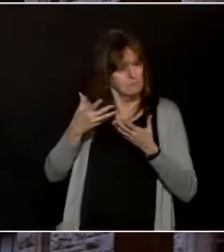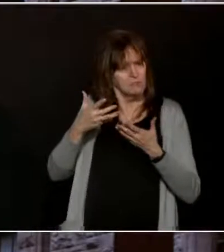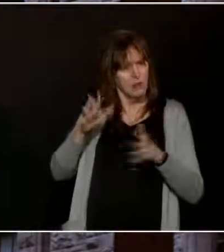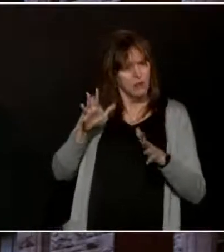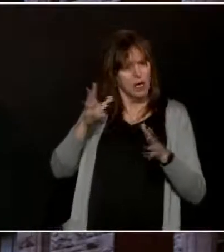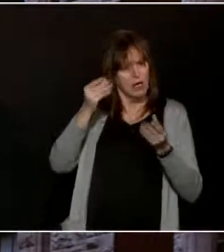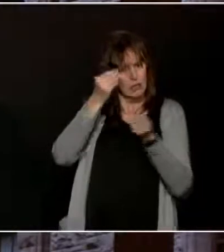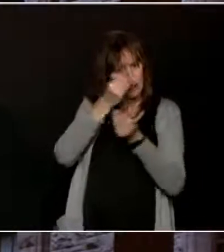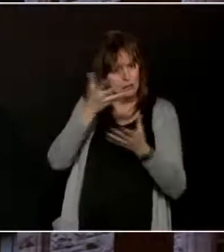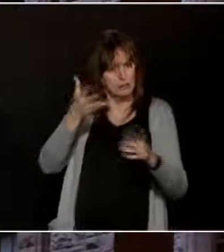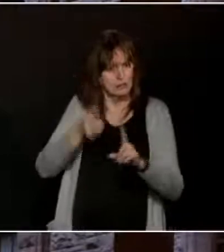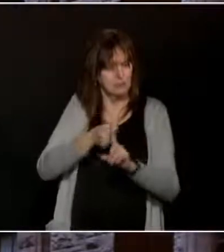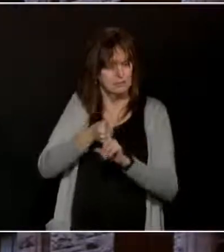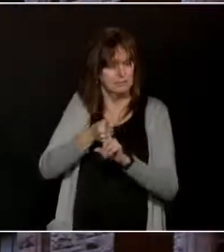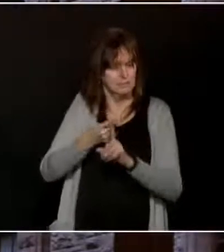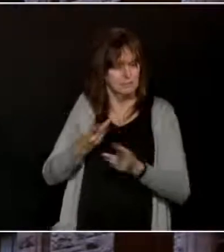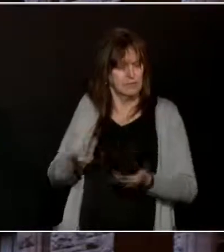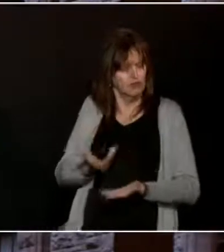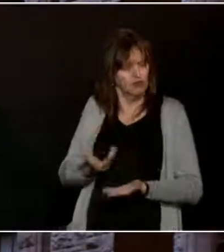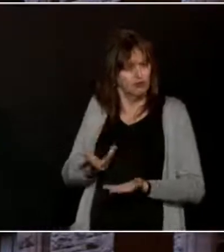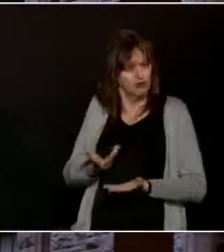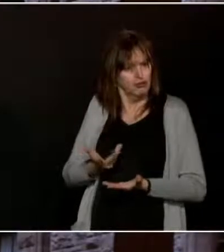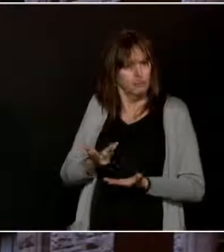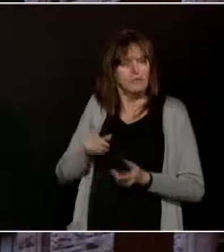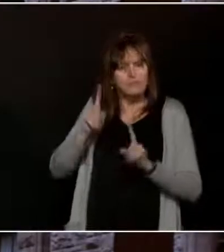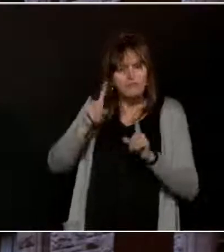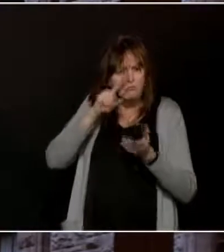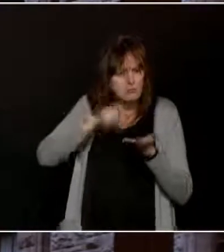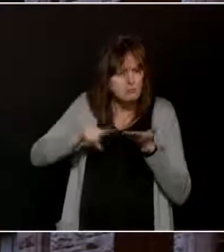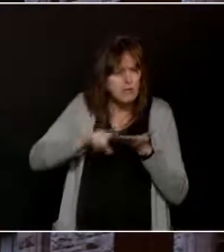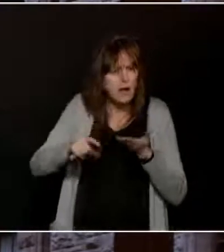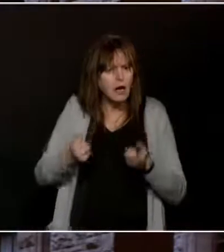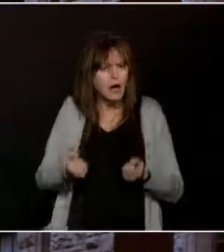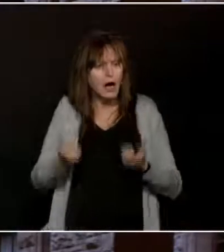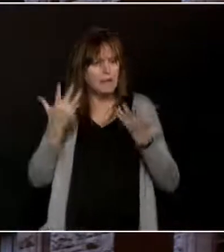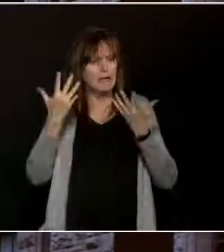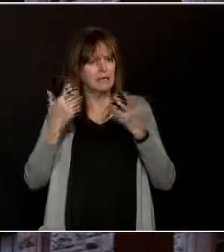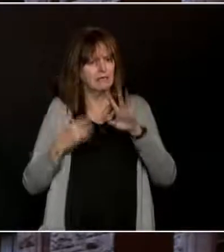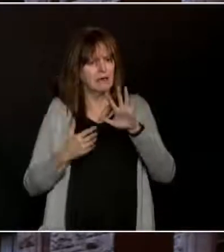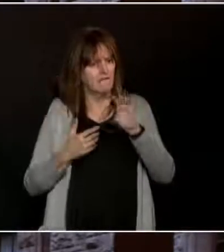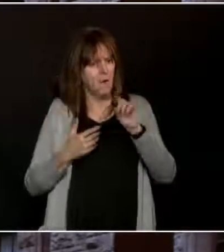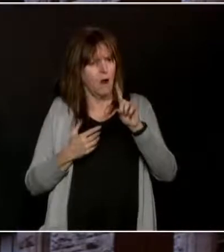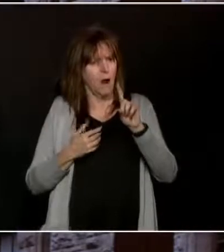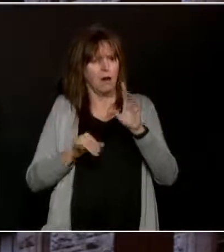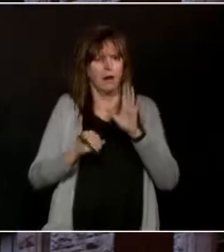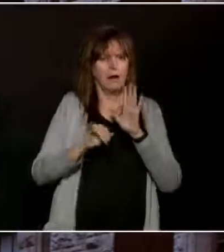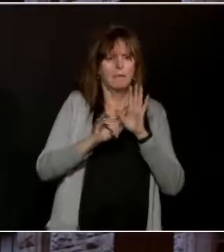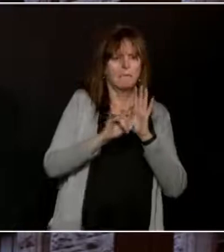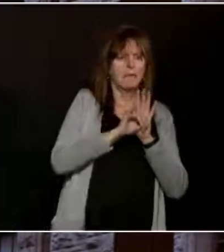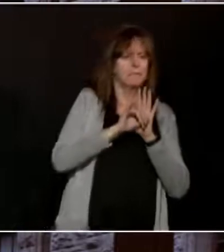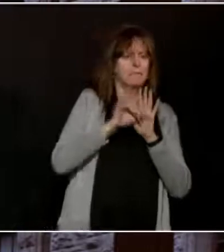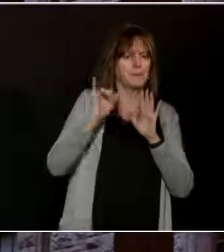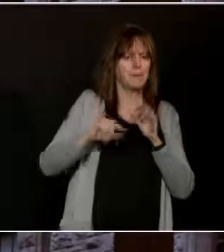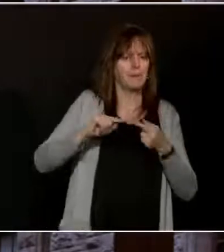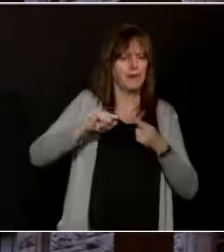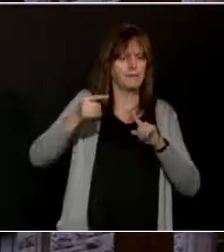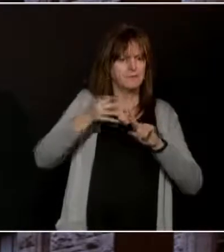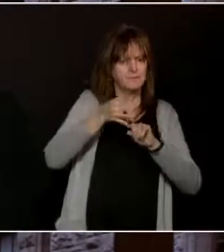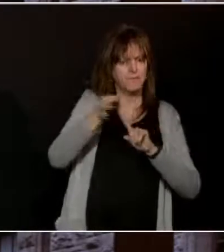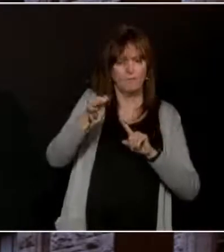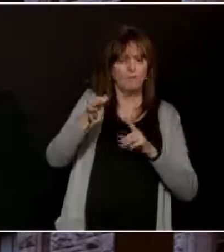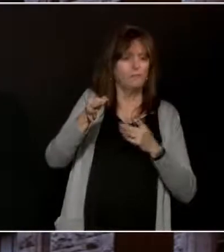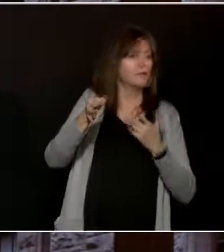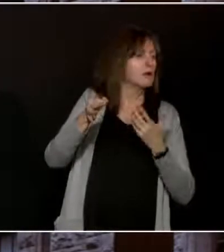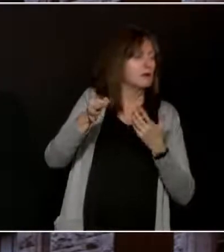Knowing that there's a length of time between when the 501 is identified and the sequencing can take up to 2 weeks to undertake that